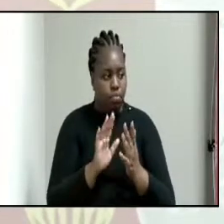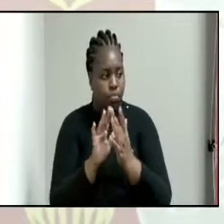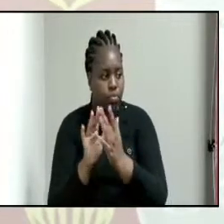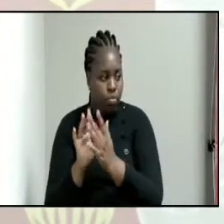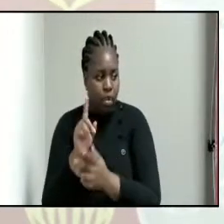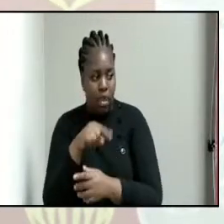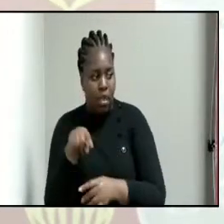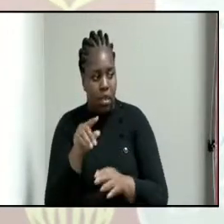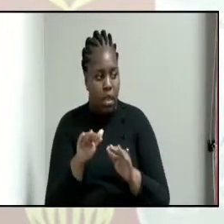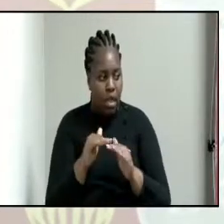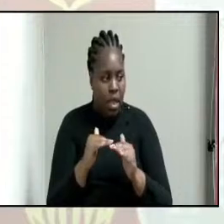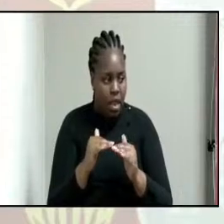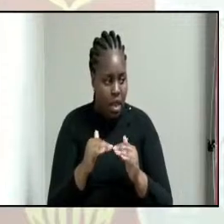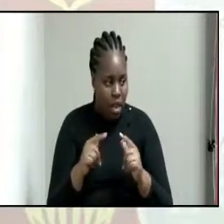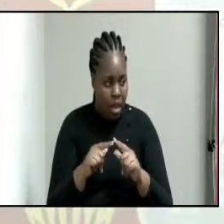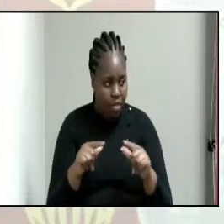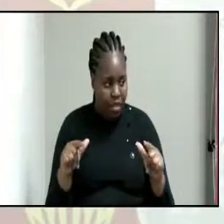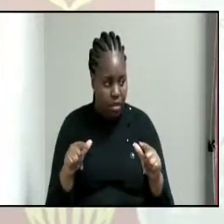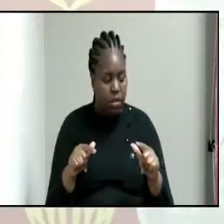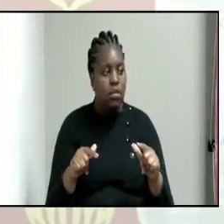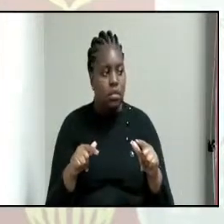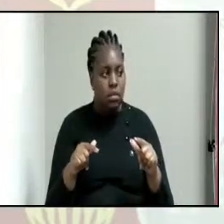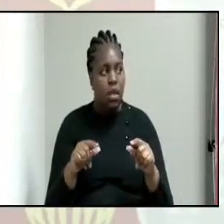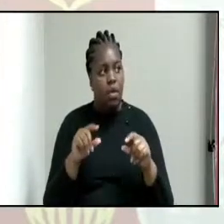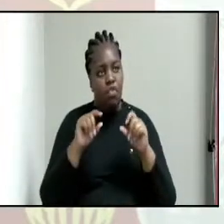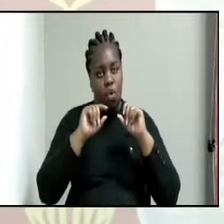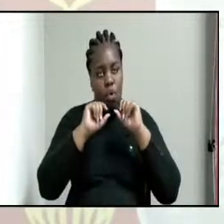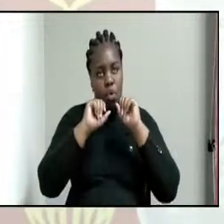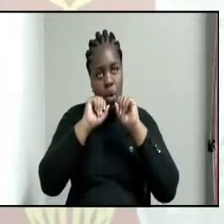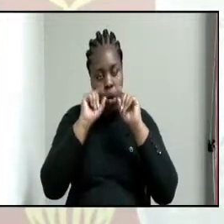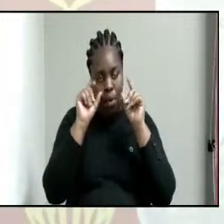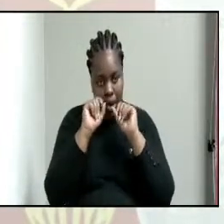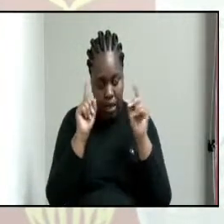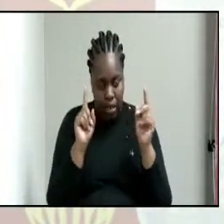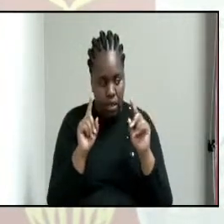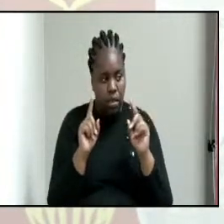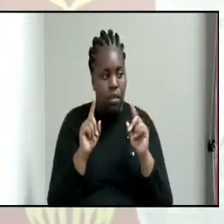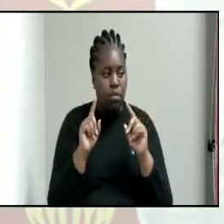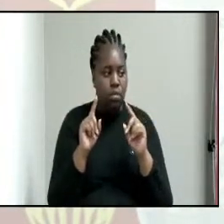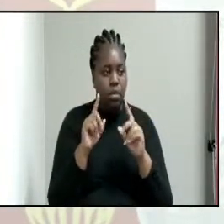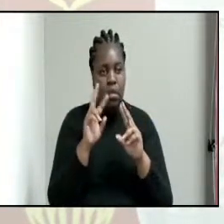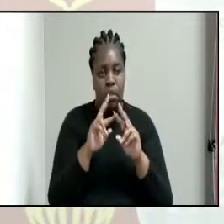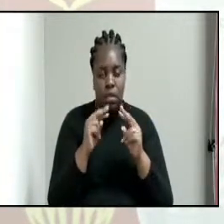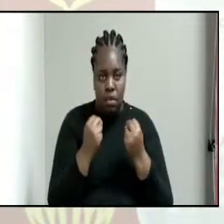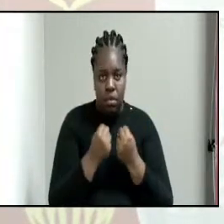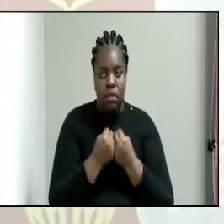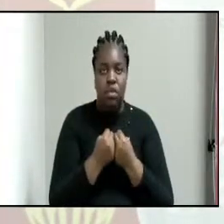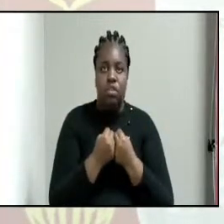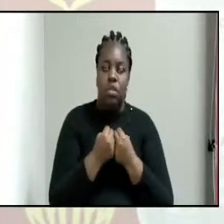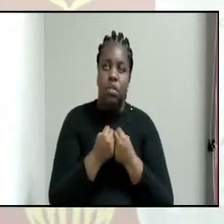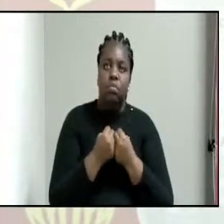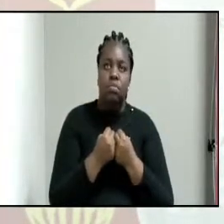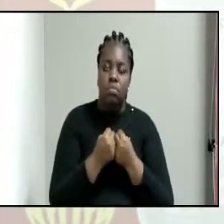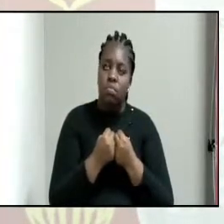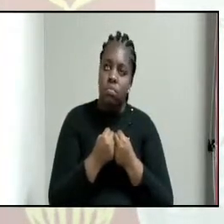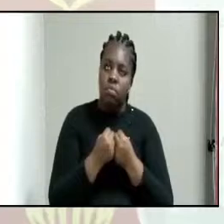grassroots levels, in terms of the human rights awareness. And they're doing that through the moot courts, the national school moots, in terms